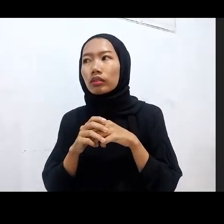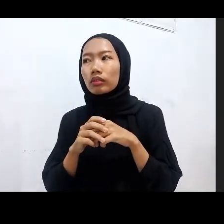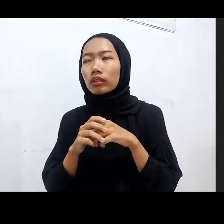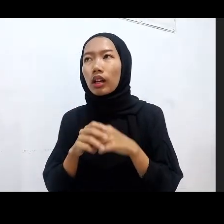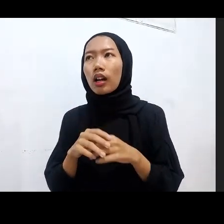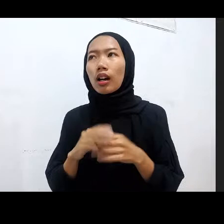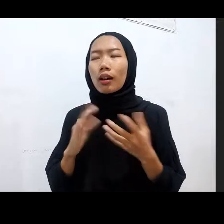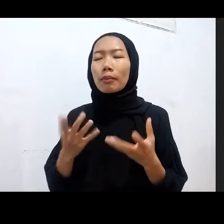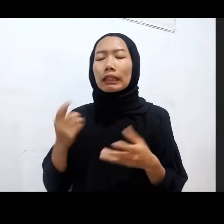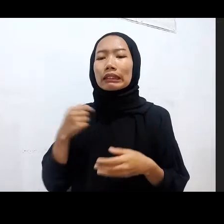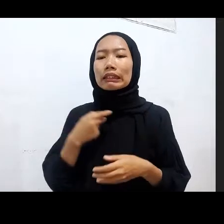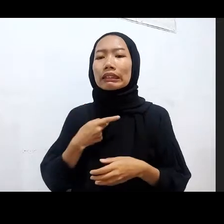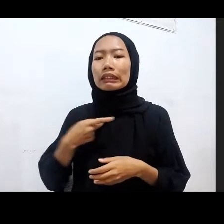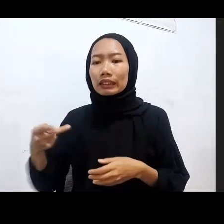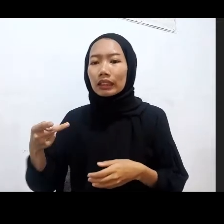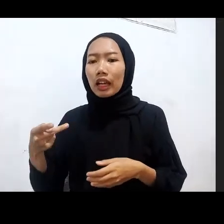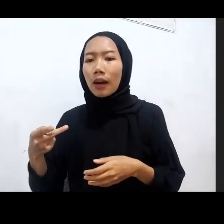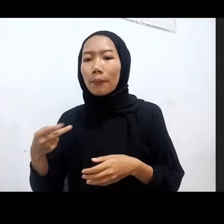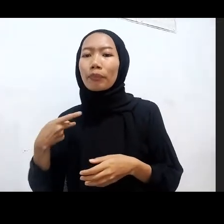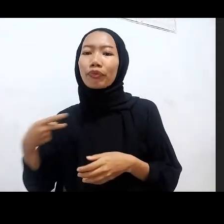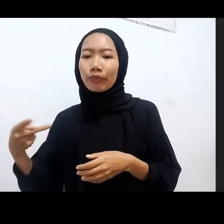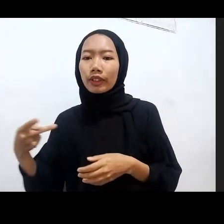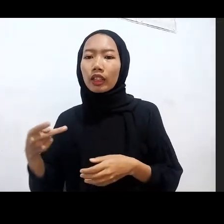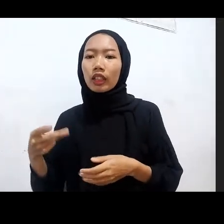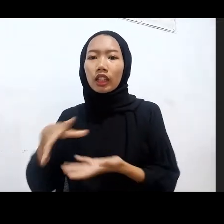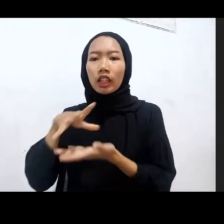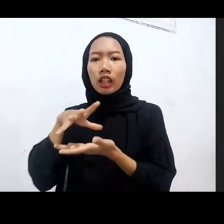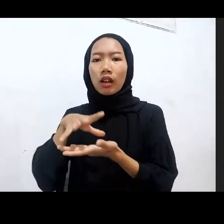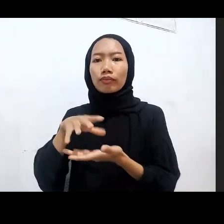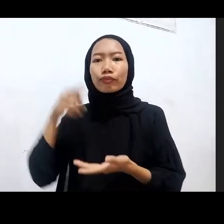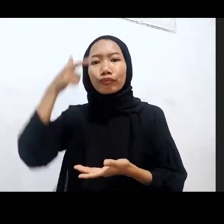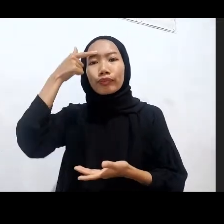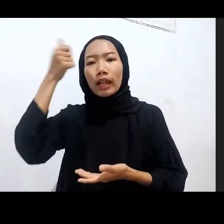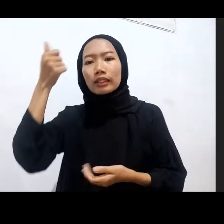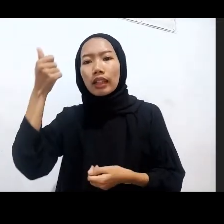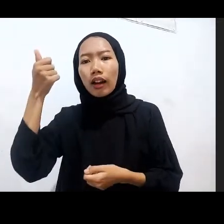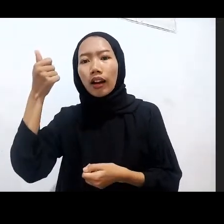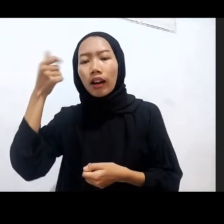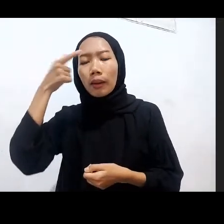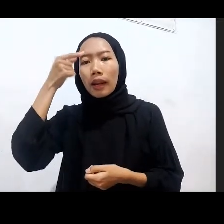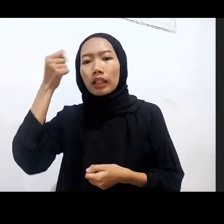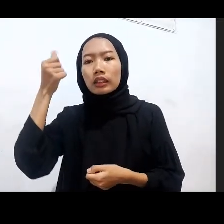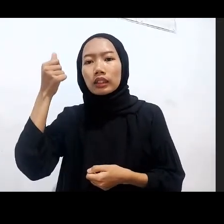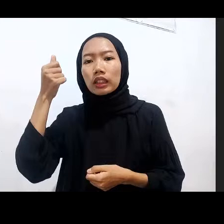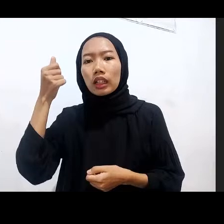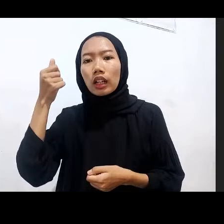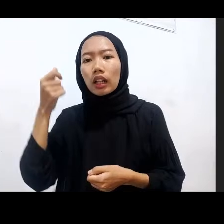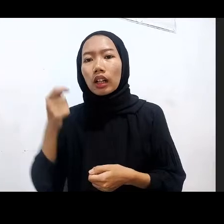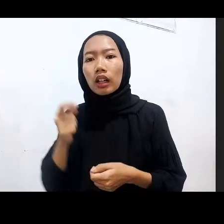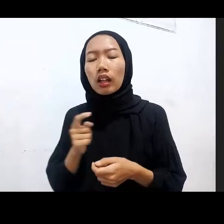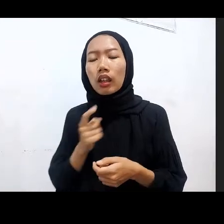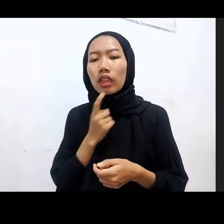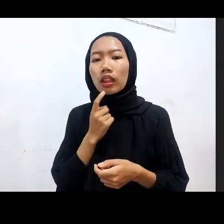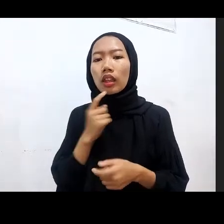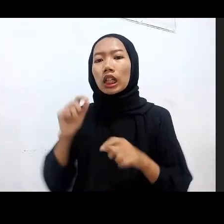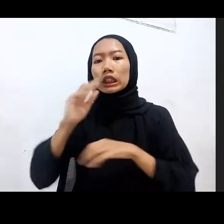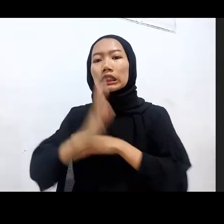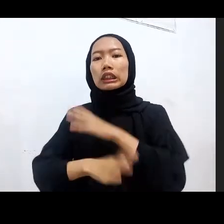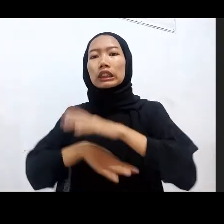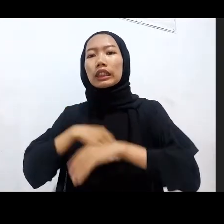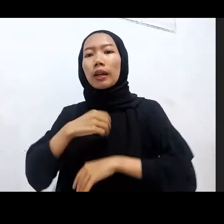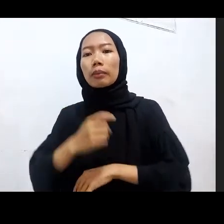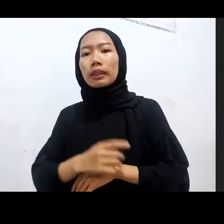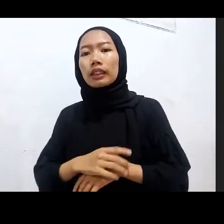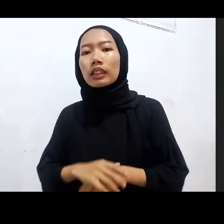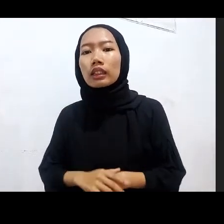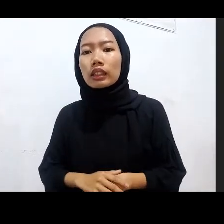lives people with disability are currently living, and the lives, as George showed, the lives they want